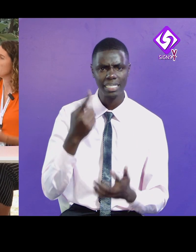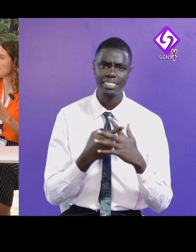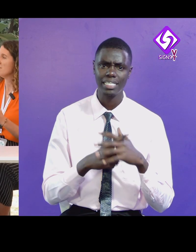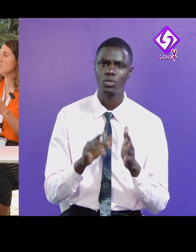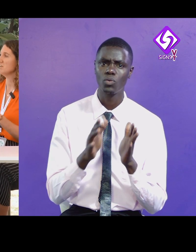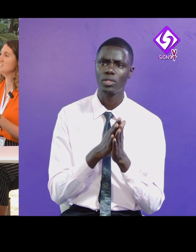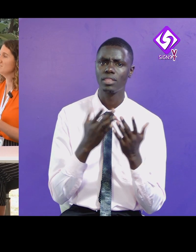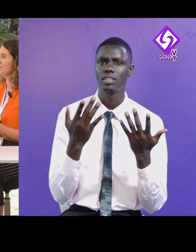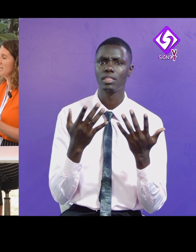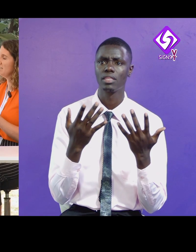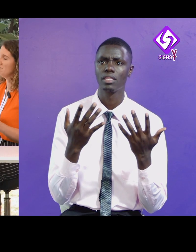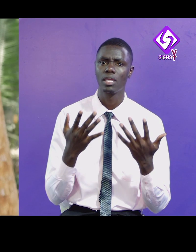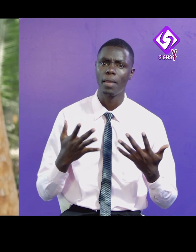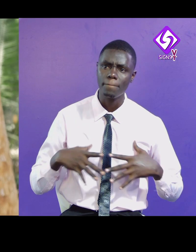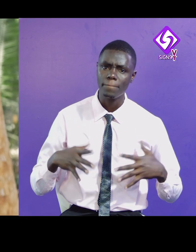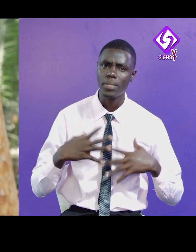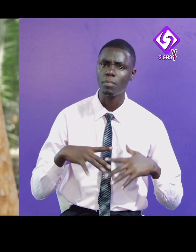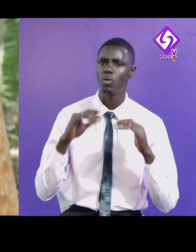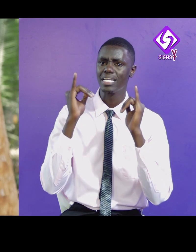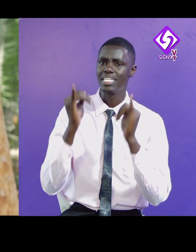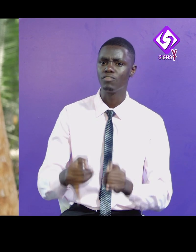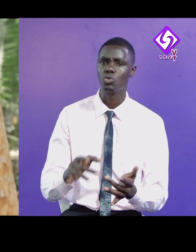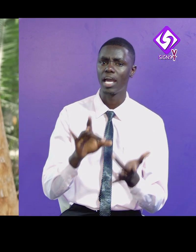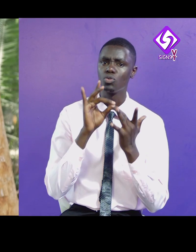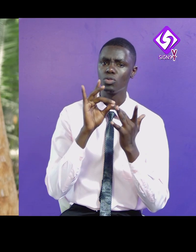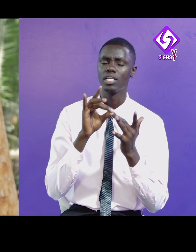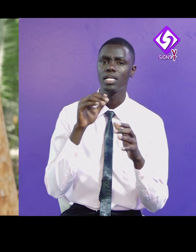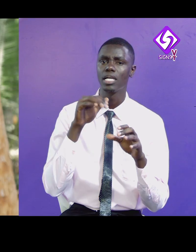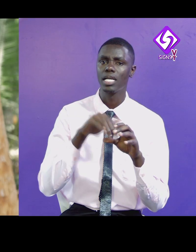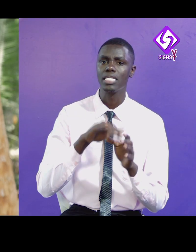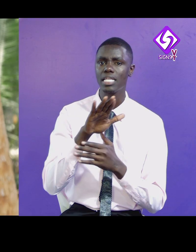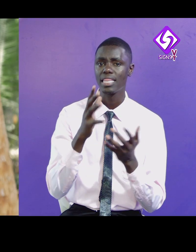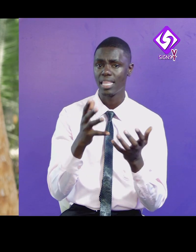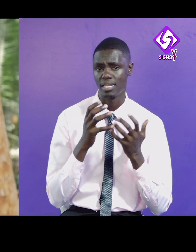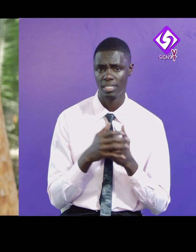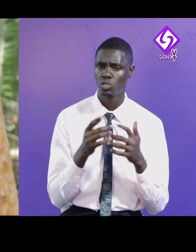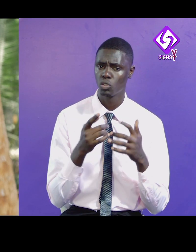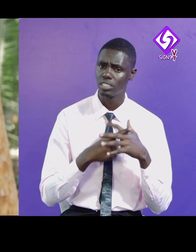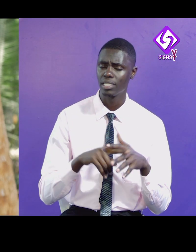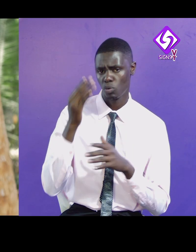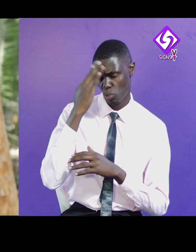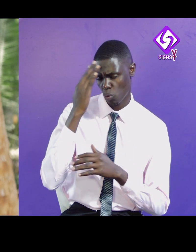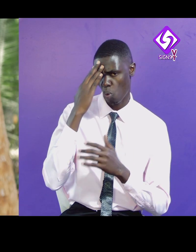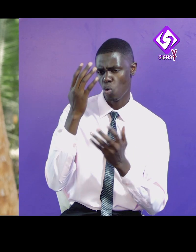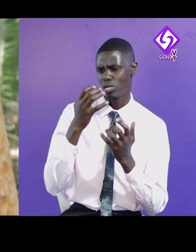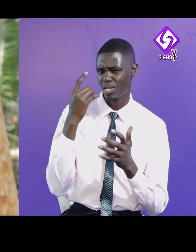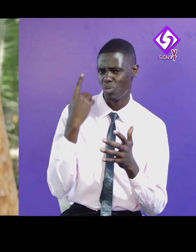starts with everyone is very individual and unique in terms of what they need. So it starts with knowing what do you need as an